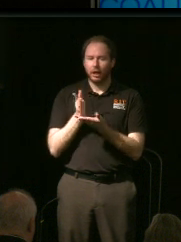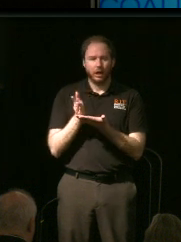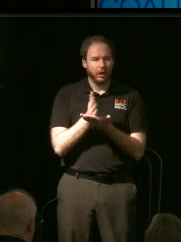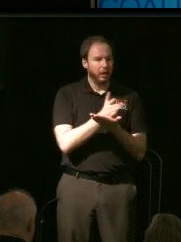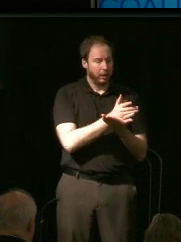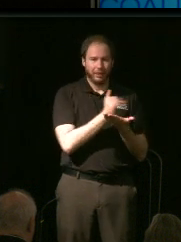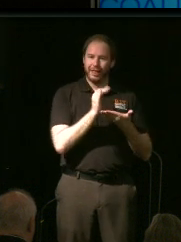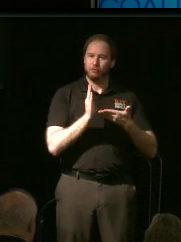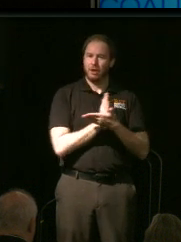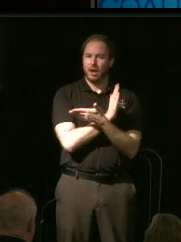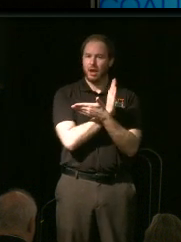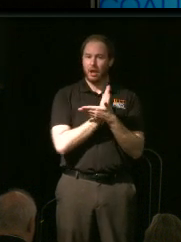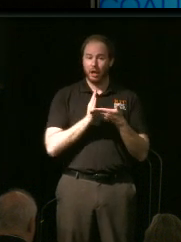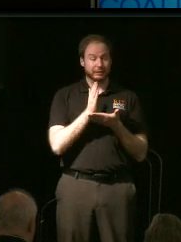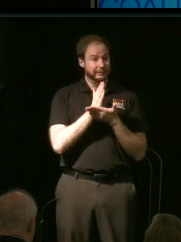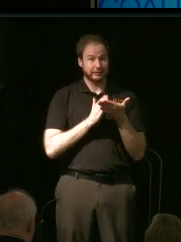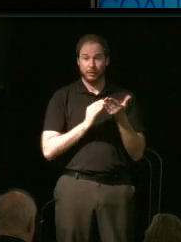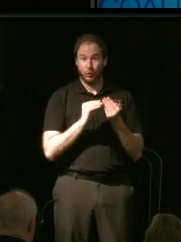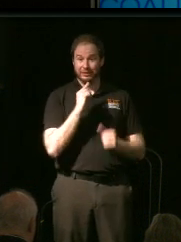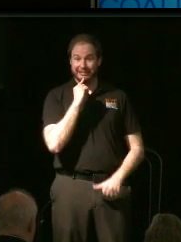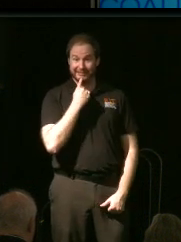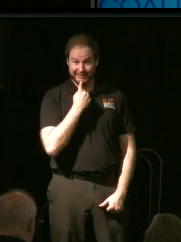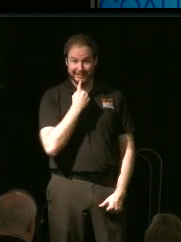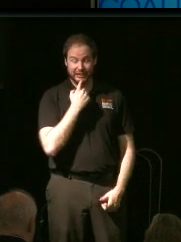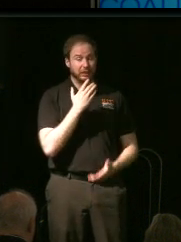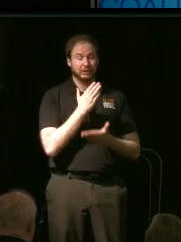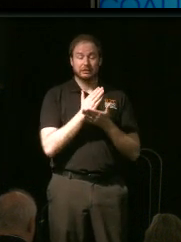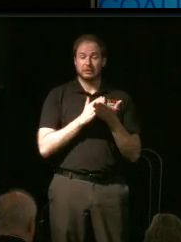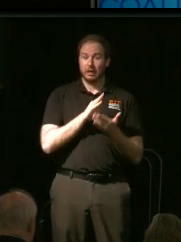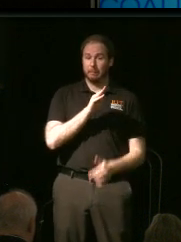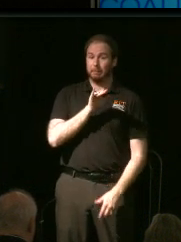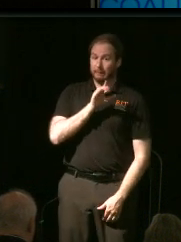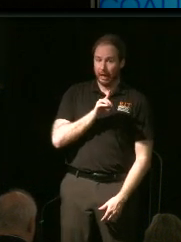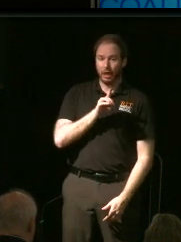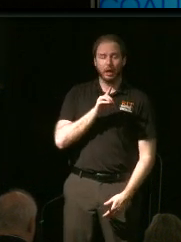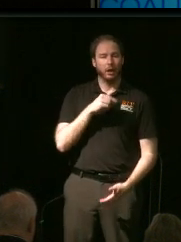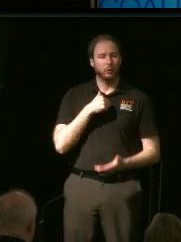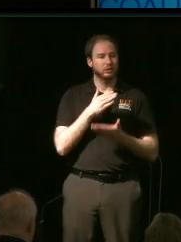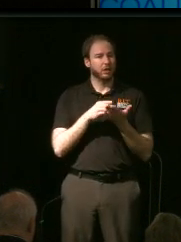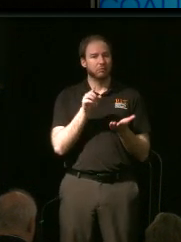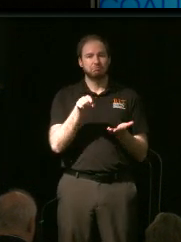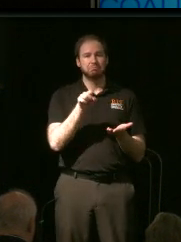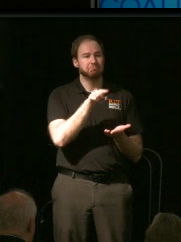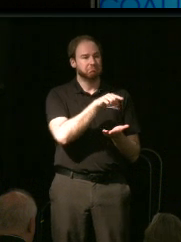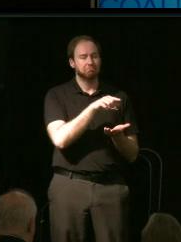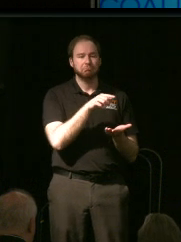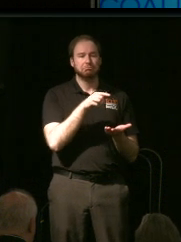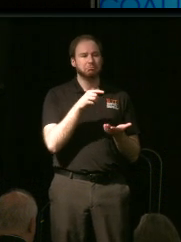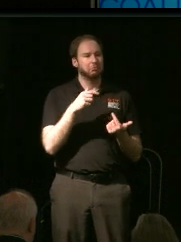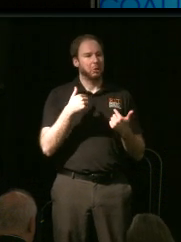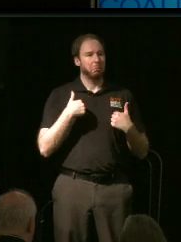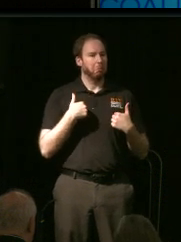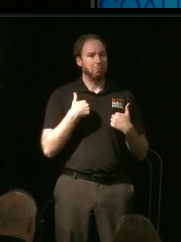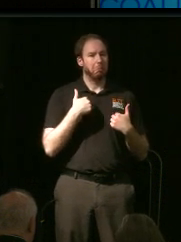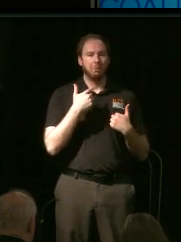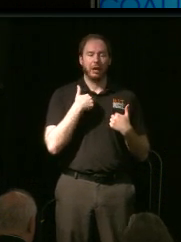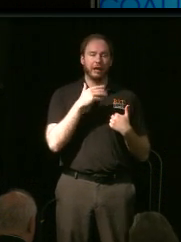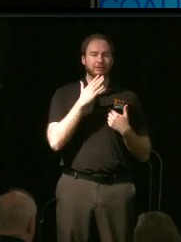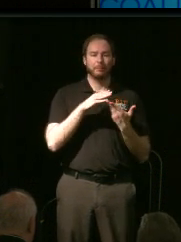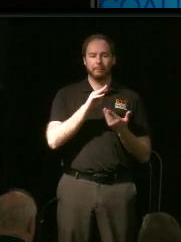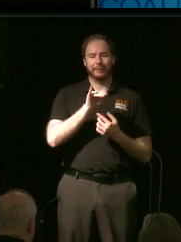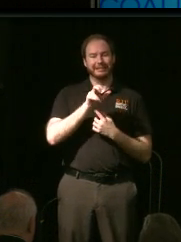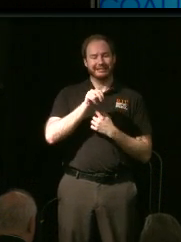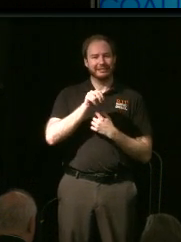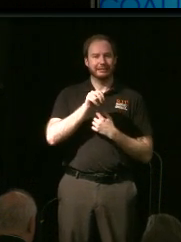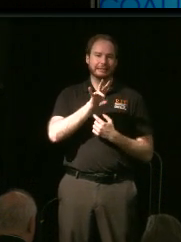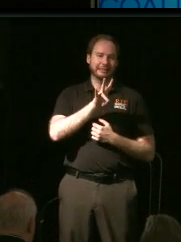do have a severe form of all these symptoms, but we may find people who say they have myosin 7A mutations, but